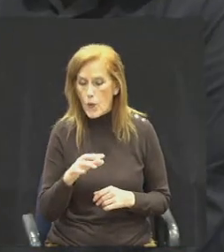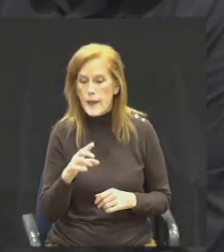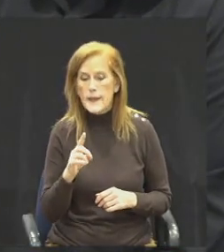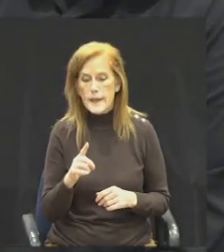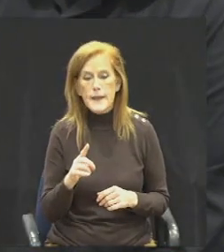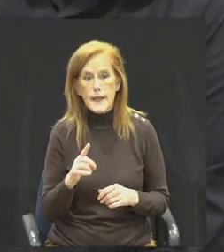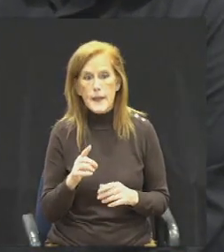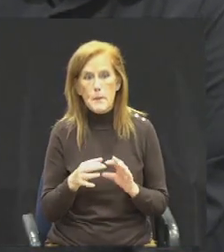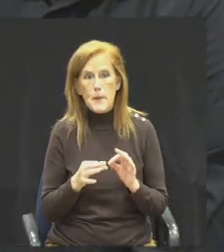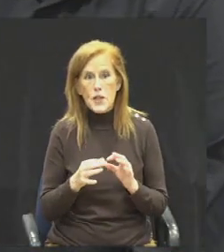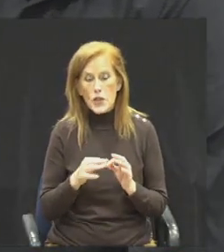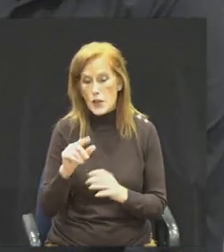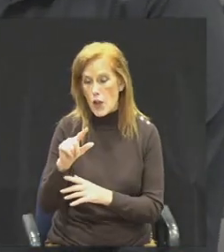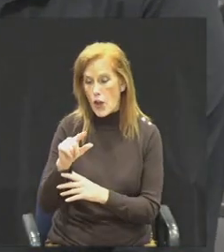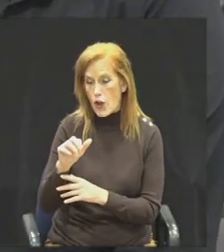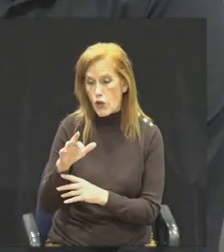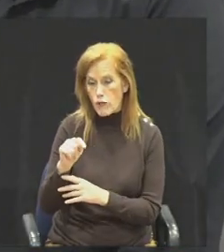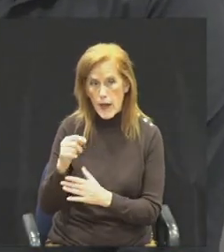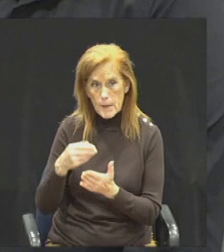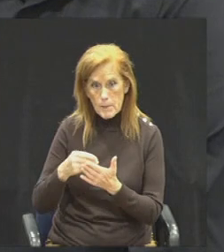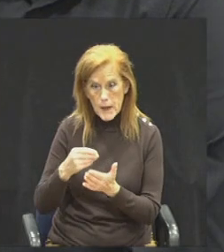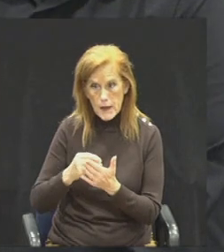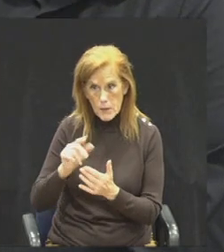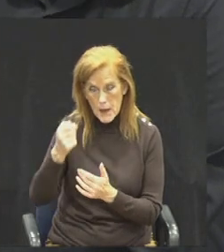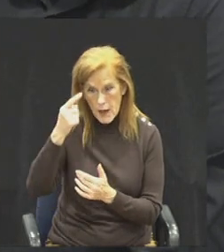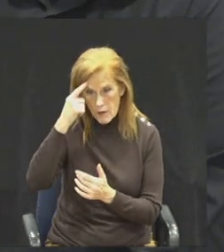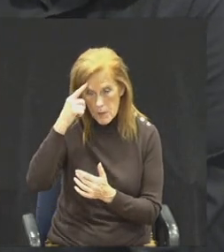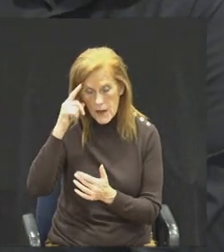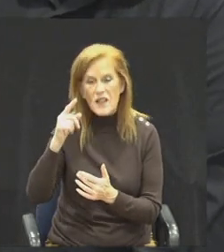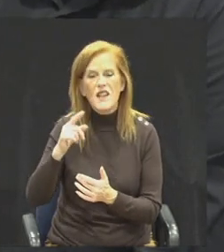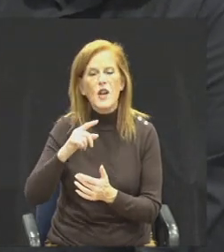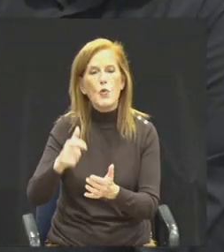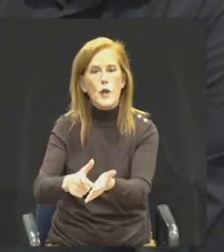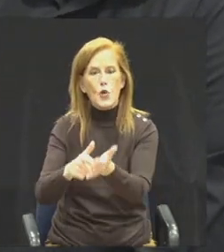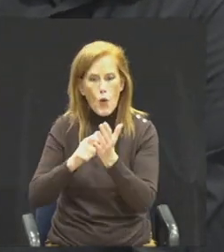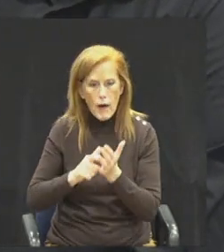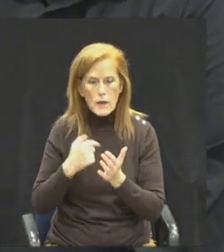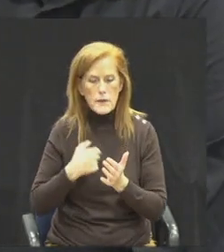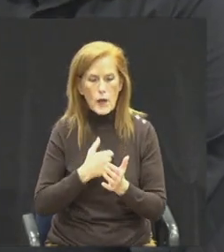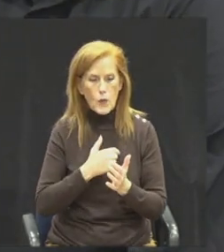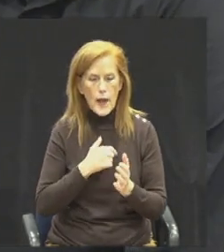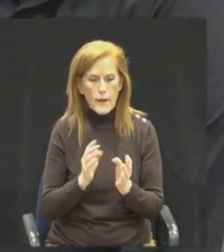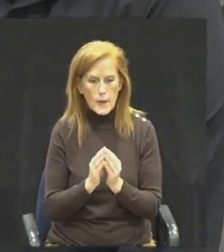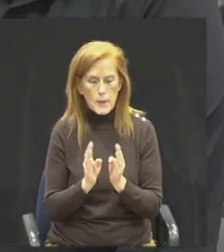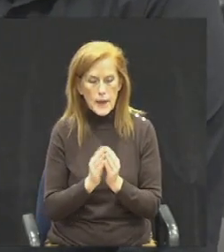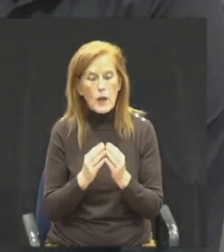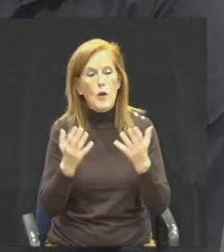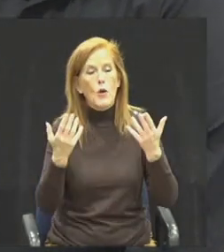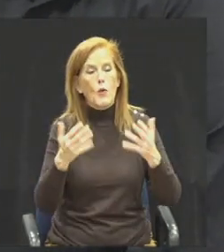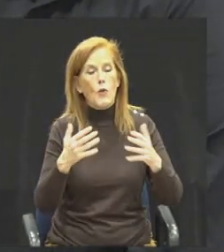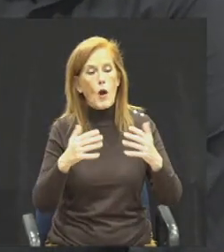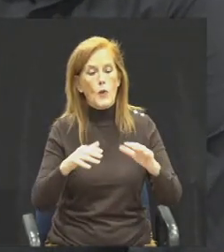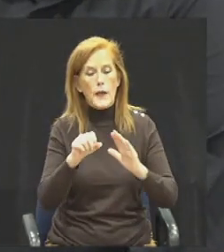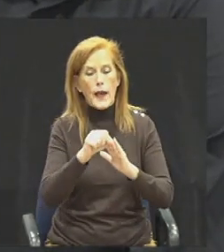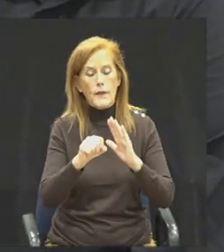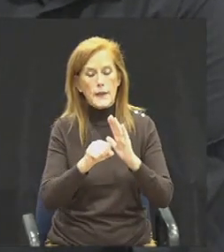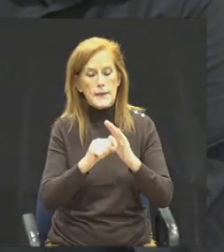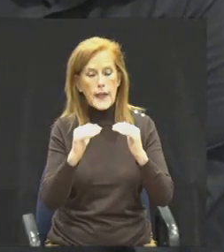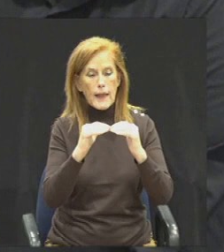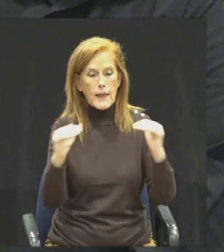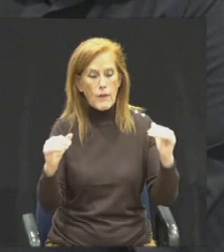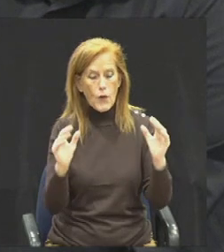grant requirement for us, but that requirement is already being met. We're meeting at the state level. We're meeting that next week